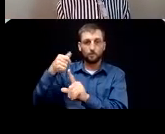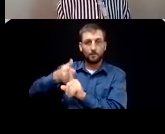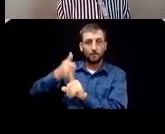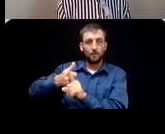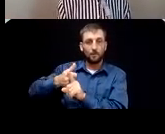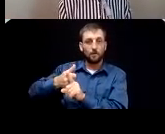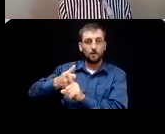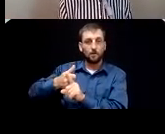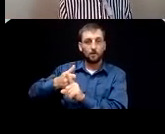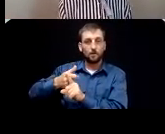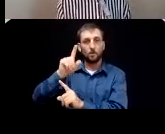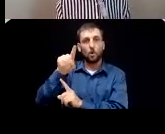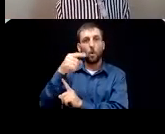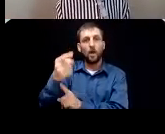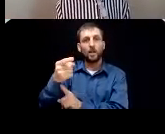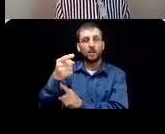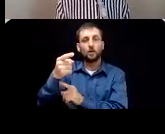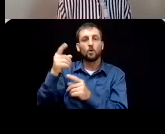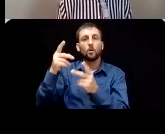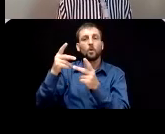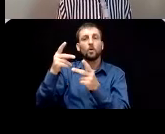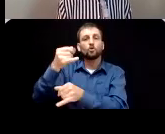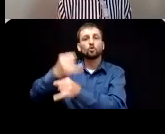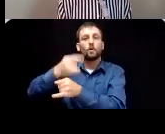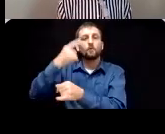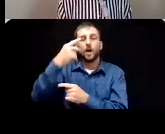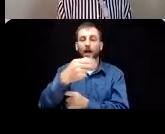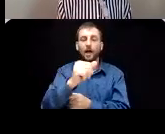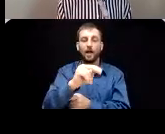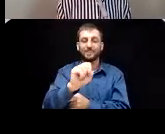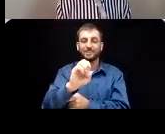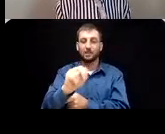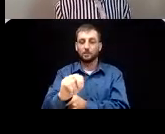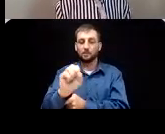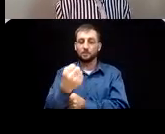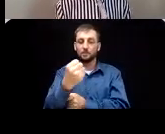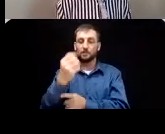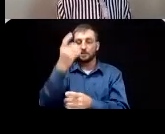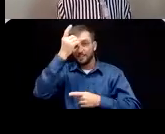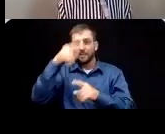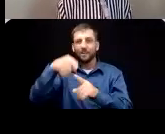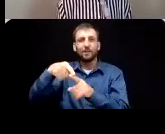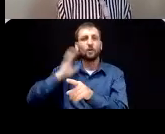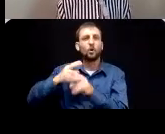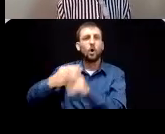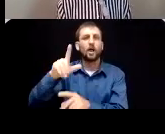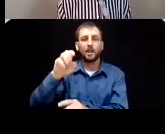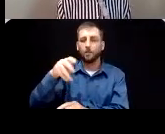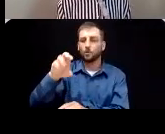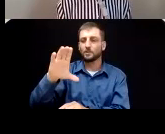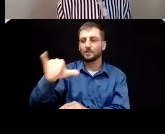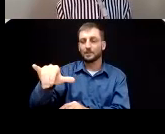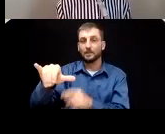institution for Hansen's disease, formerly known as leprosy. Despite being totally isolated from general society, the people